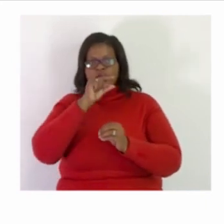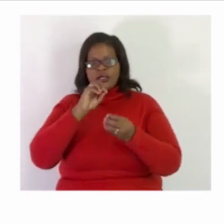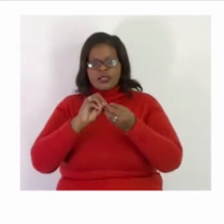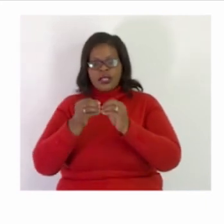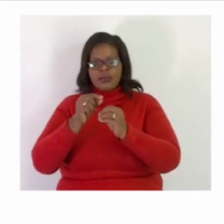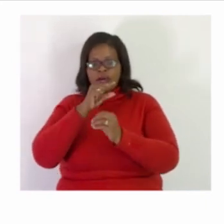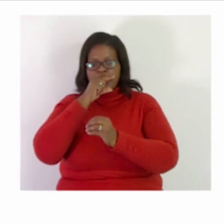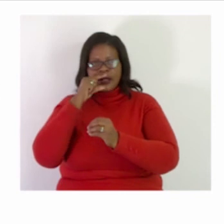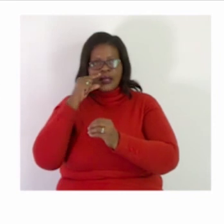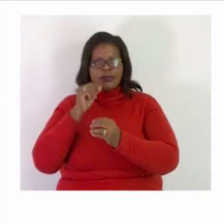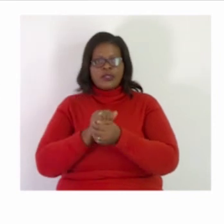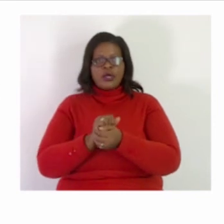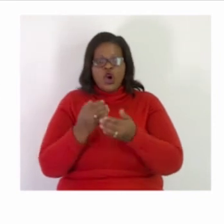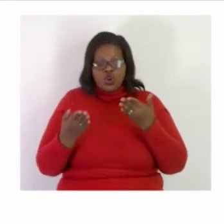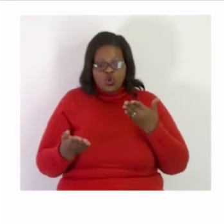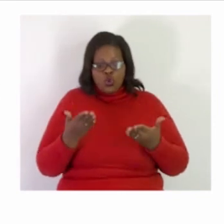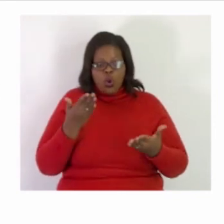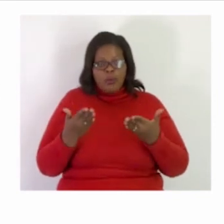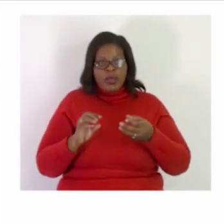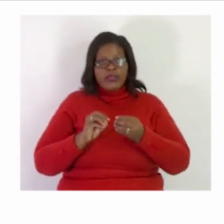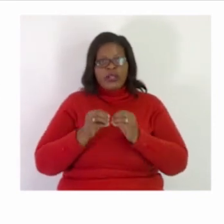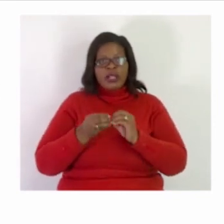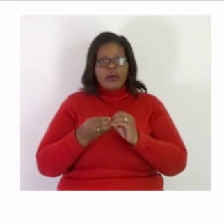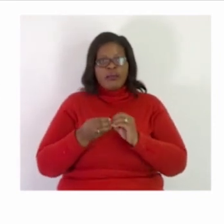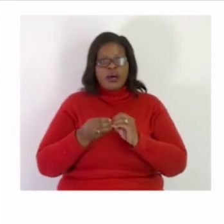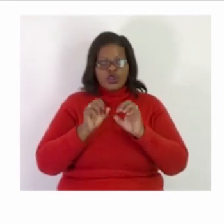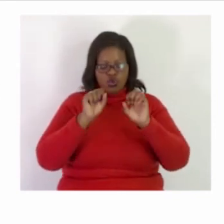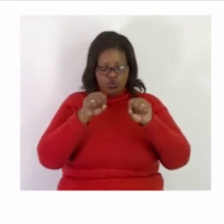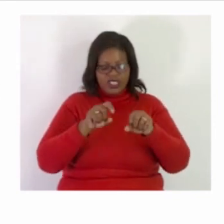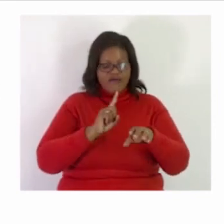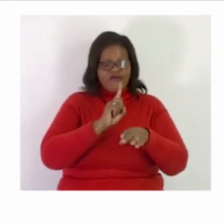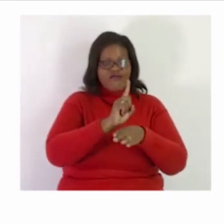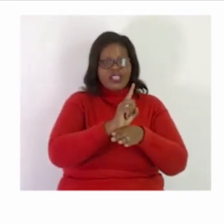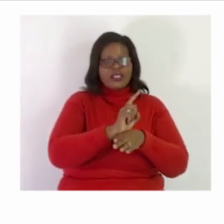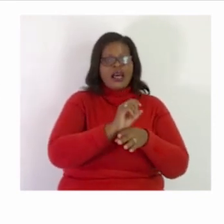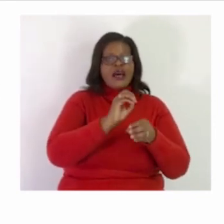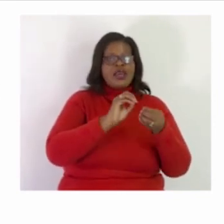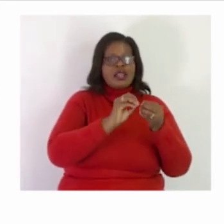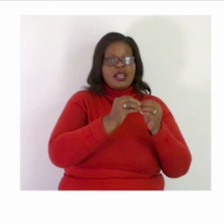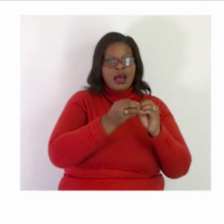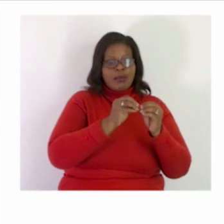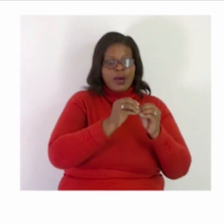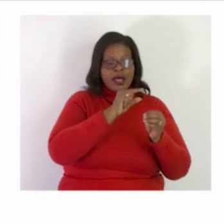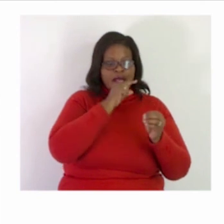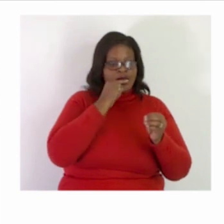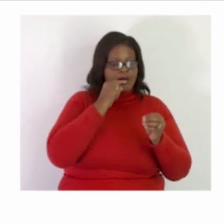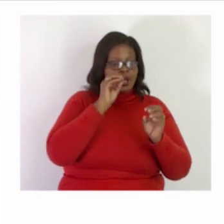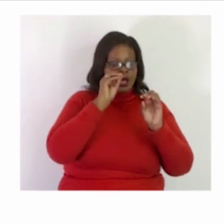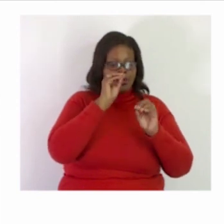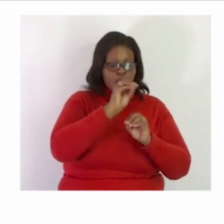this number is to make sure you write the number written in word to write it in